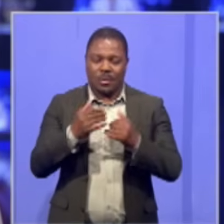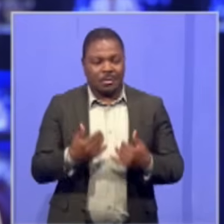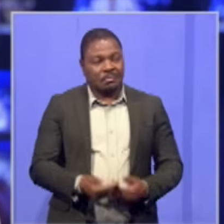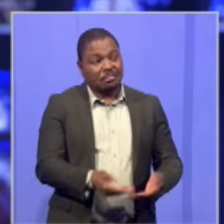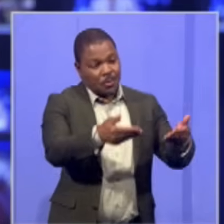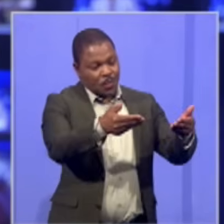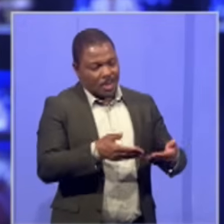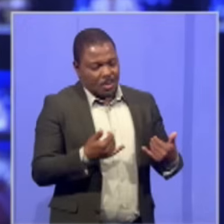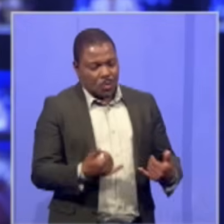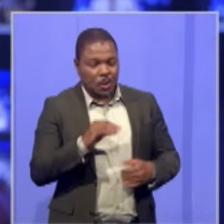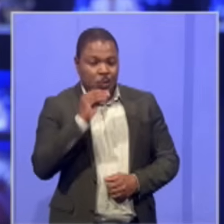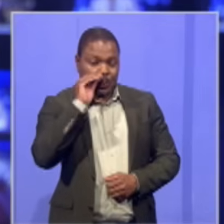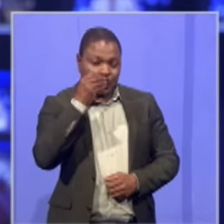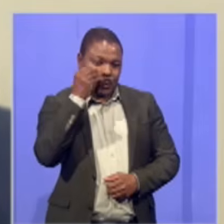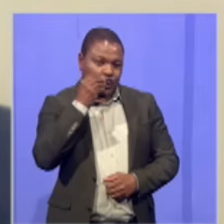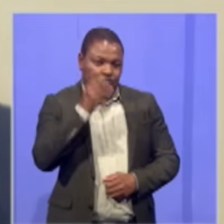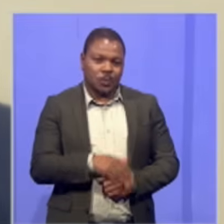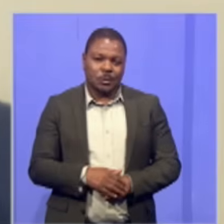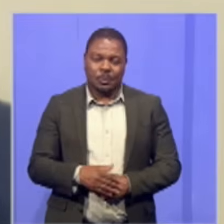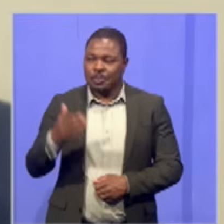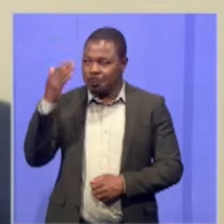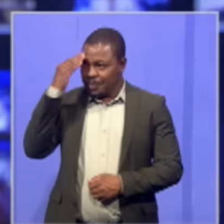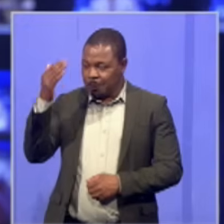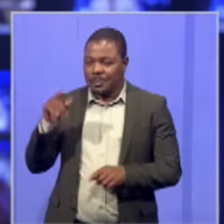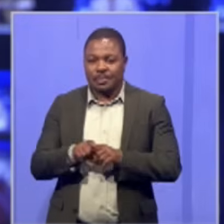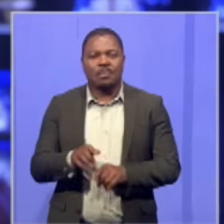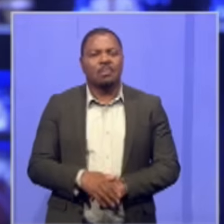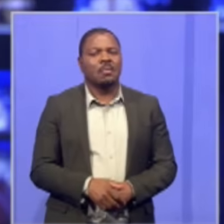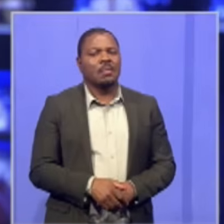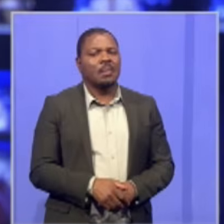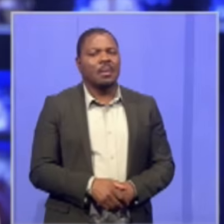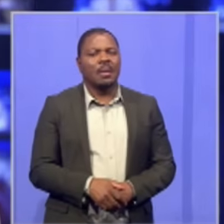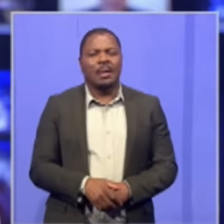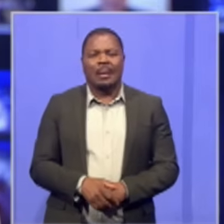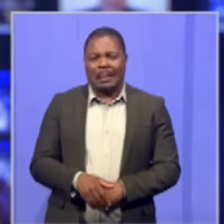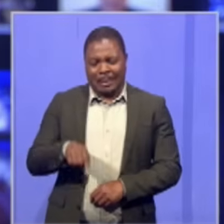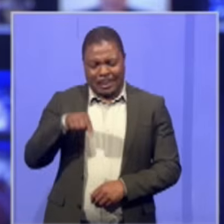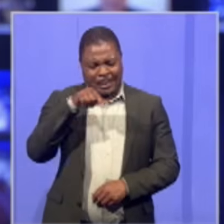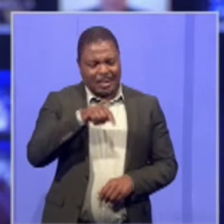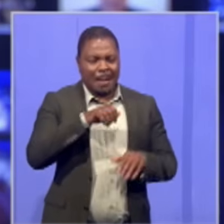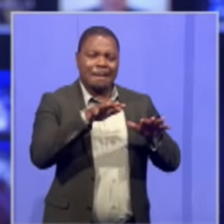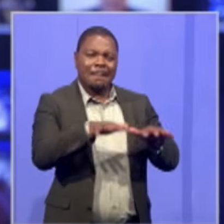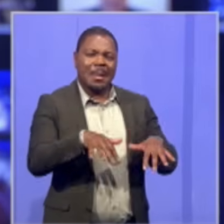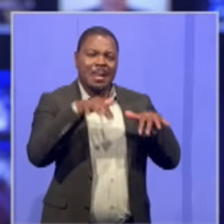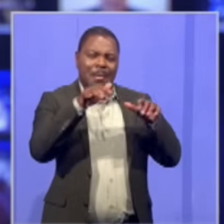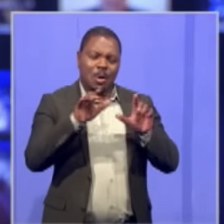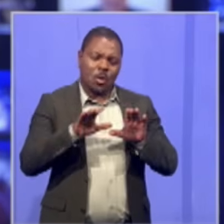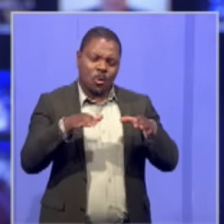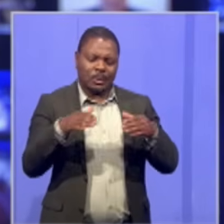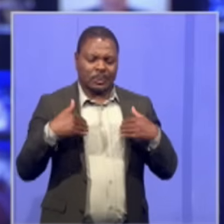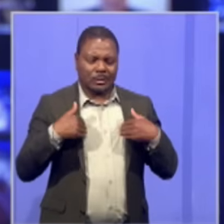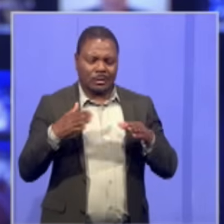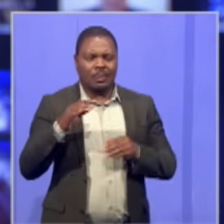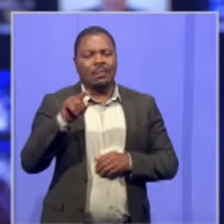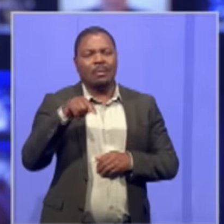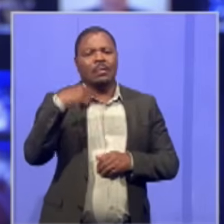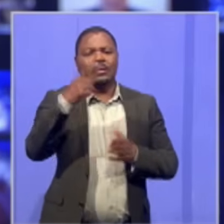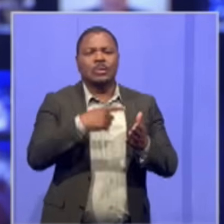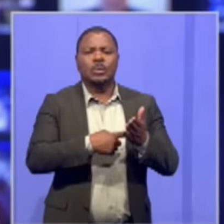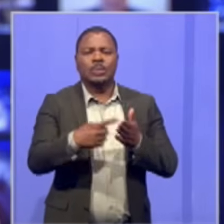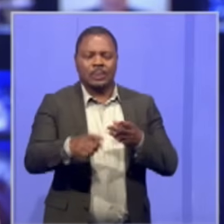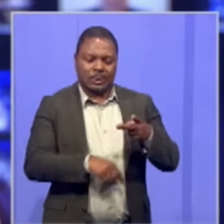ena. Madume ntate. Ntate Motloung, komiti ena ya nakwana ya palamente e tlo qala ka mosebetsi wa yona bekeng e tlang. Ka o le